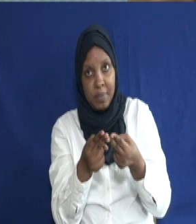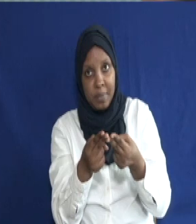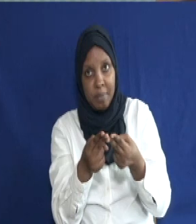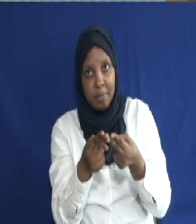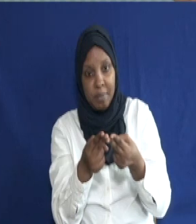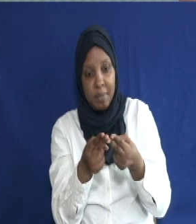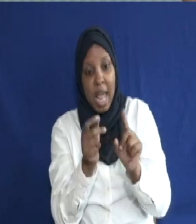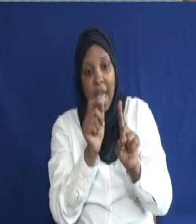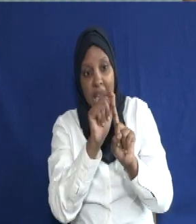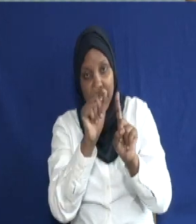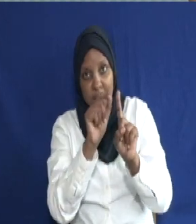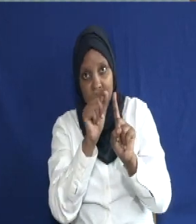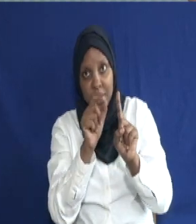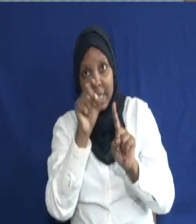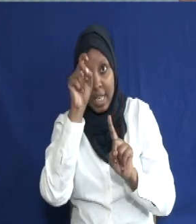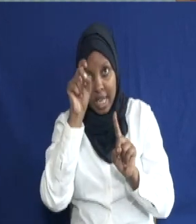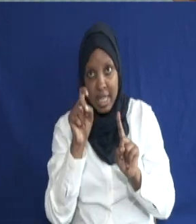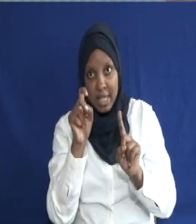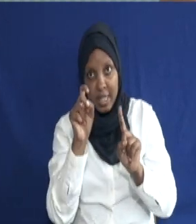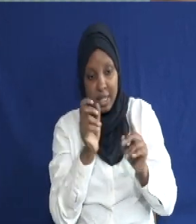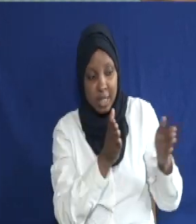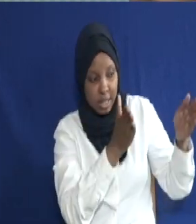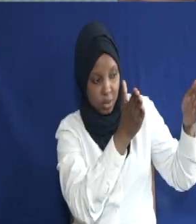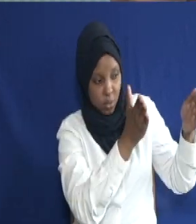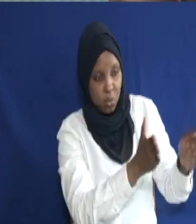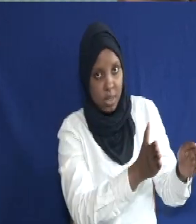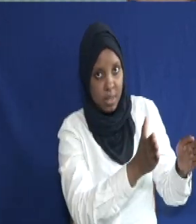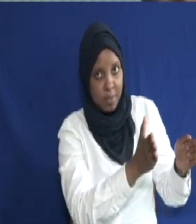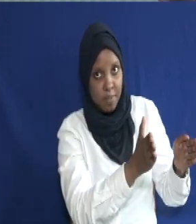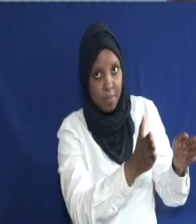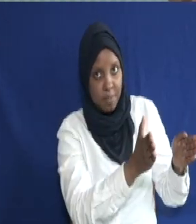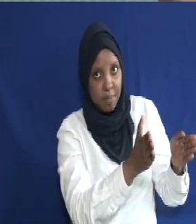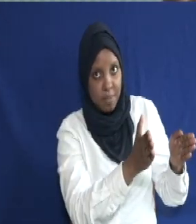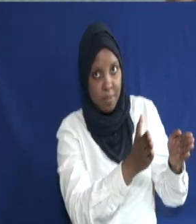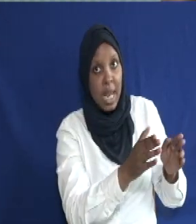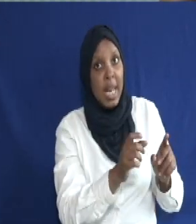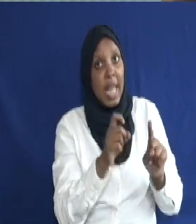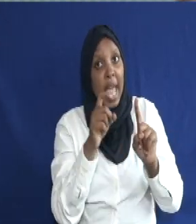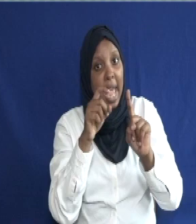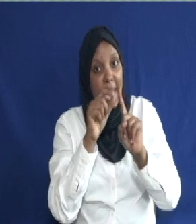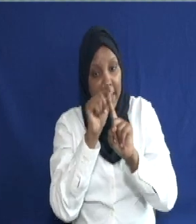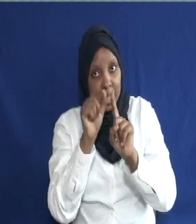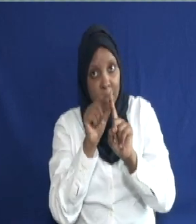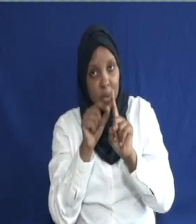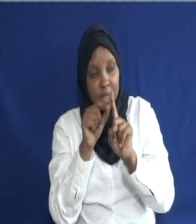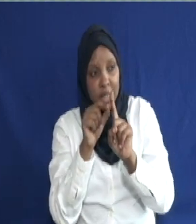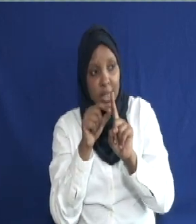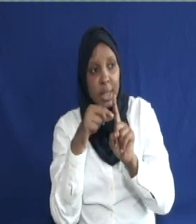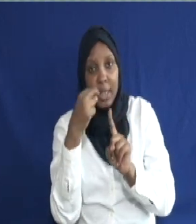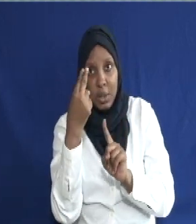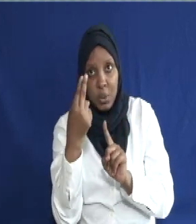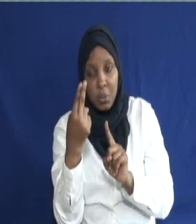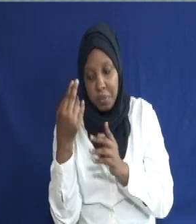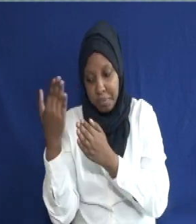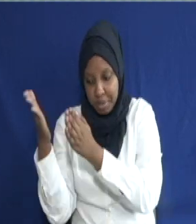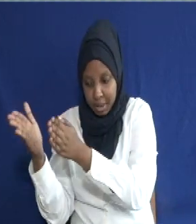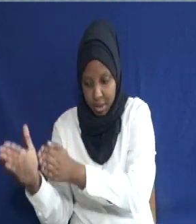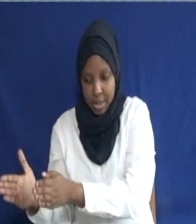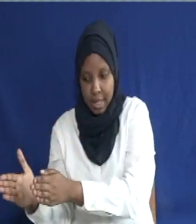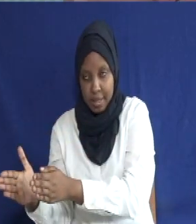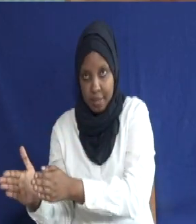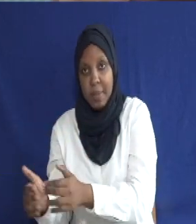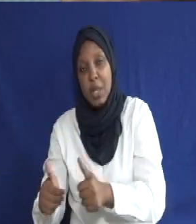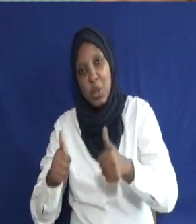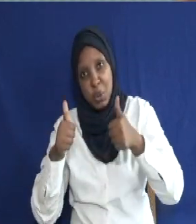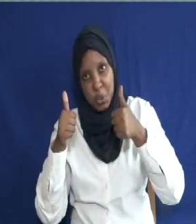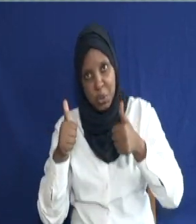and exponent is 2 in another side. Therefore, we conclude that x is equal to 2. Very